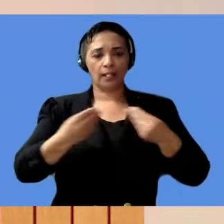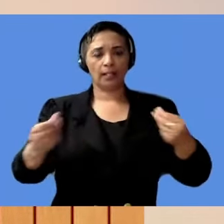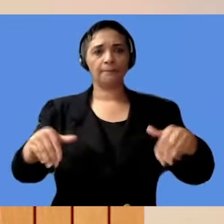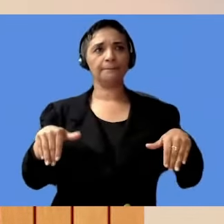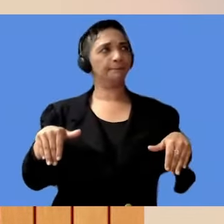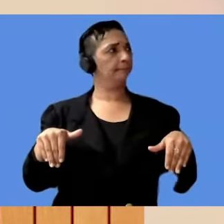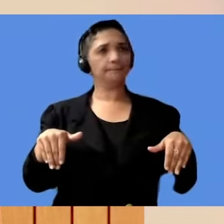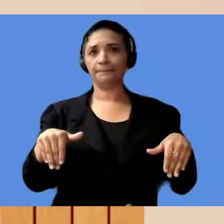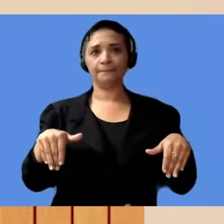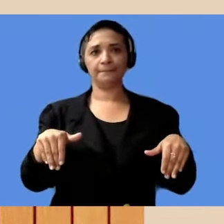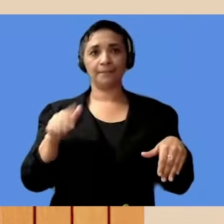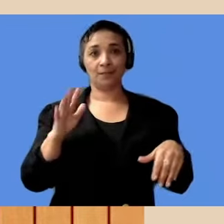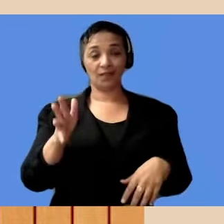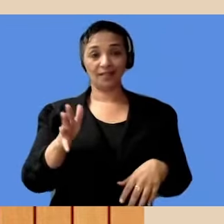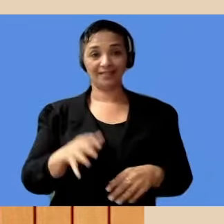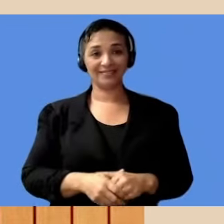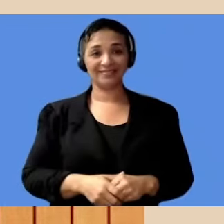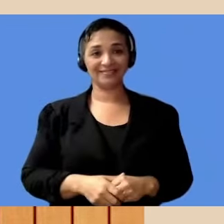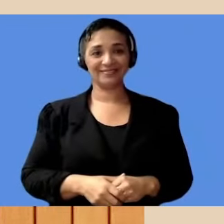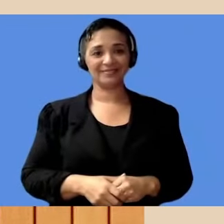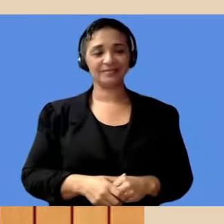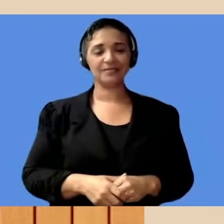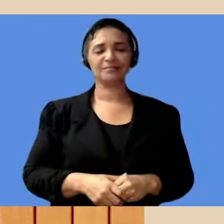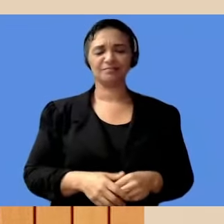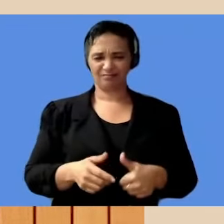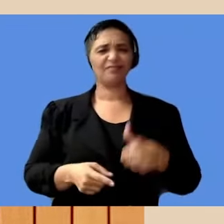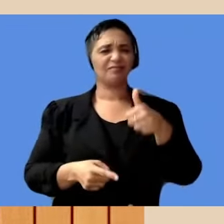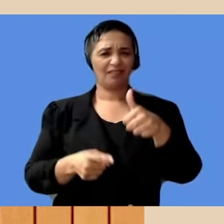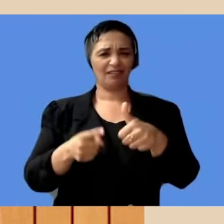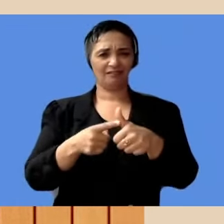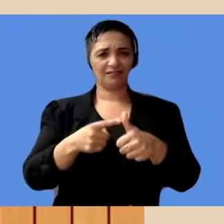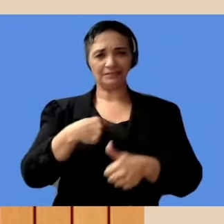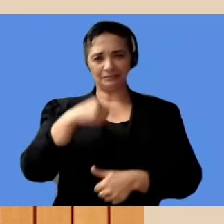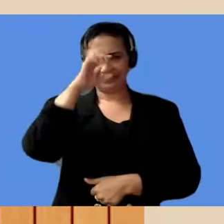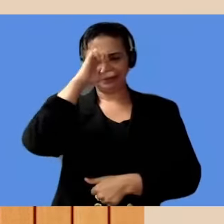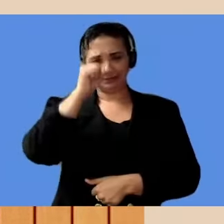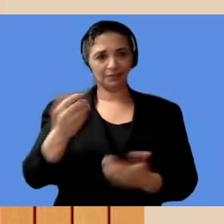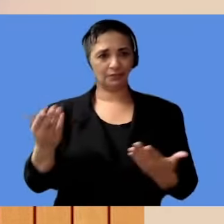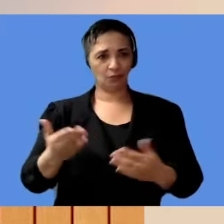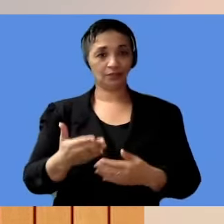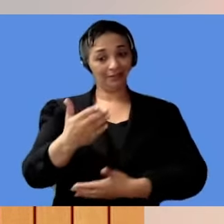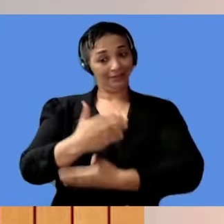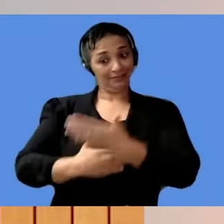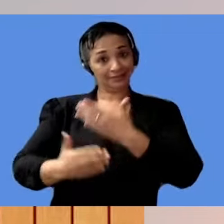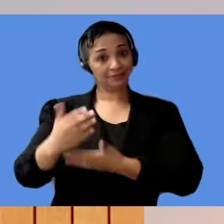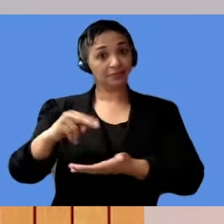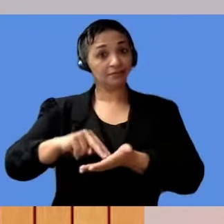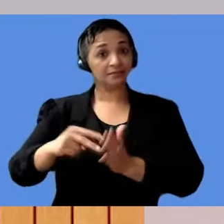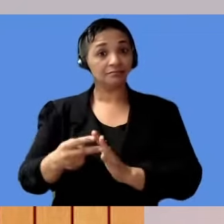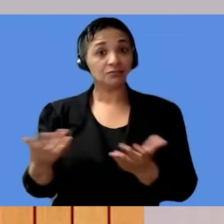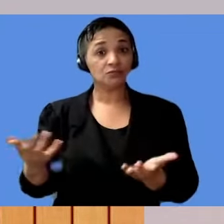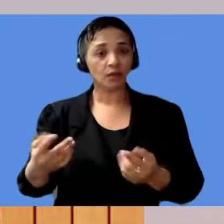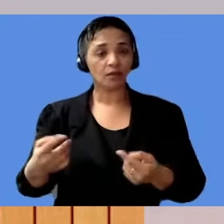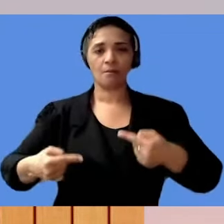One, I am a firm believer that disability is a political problem. And because there is a lack